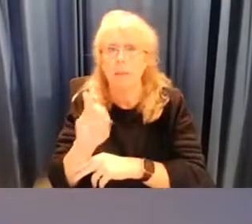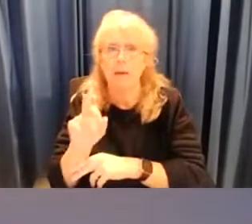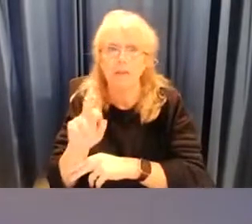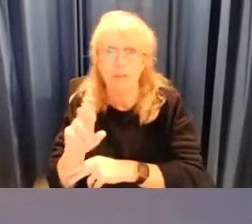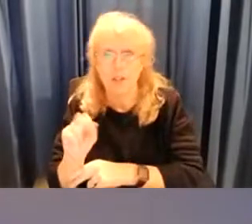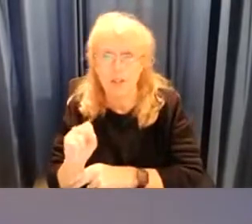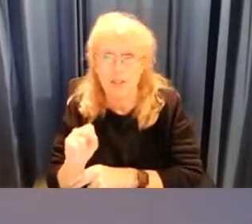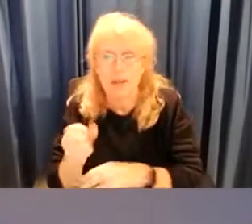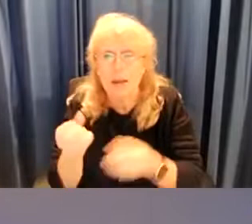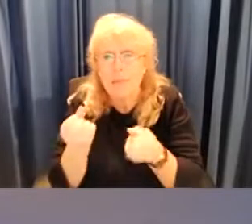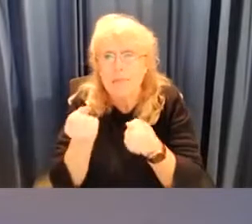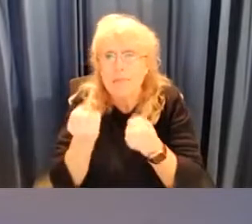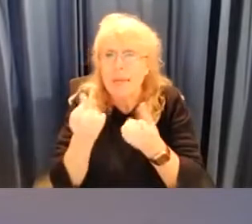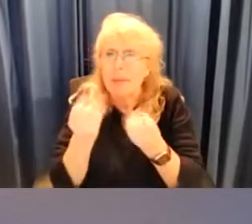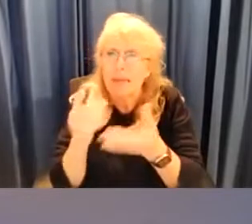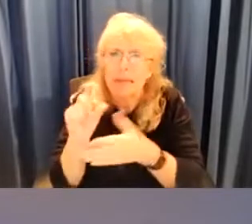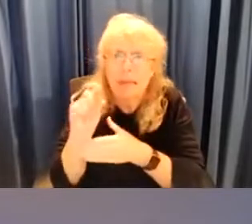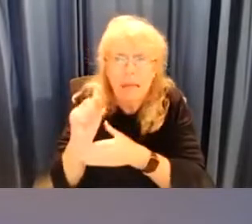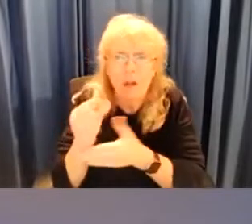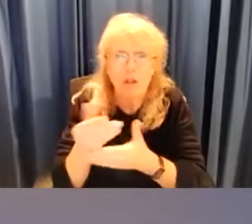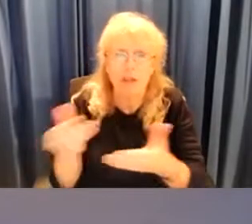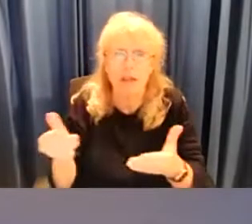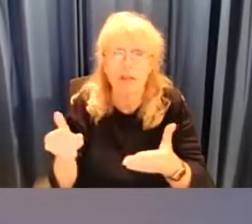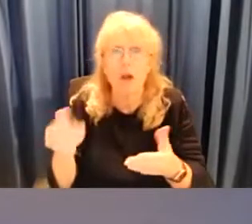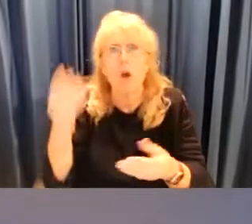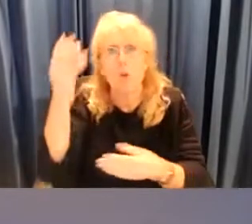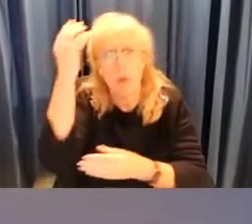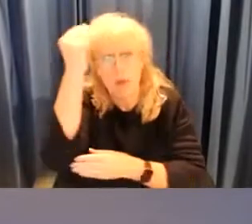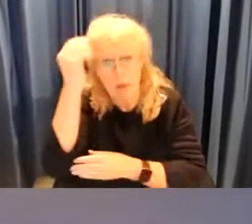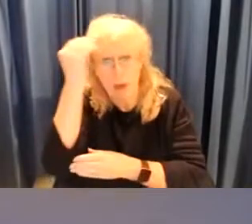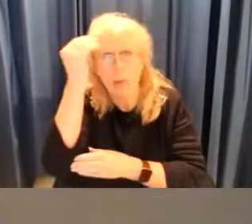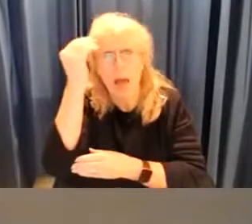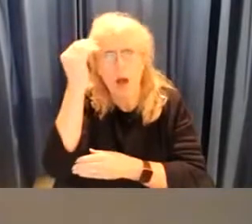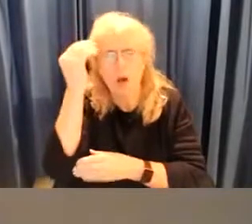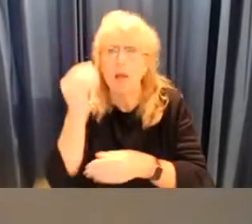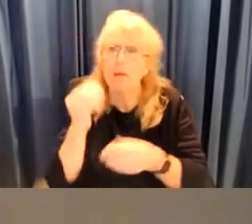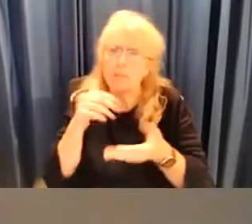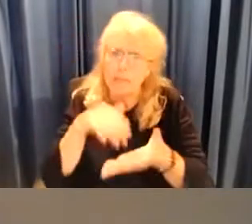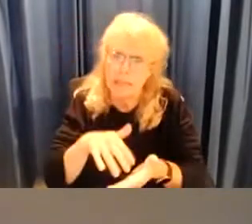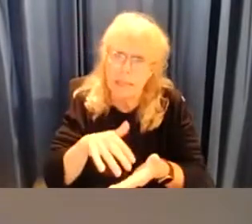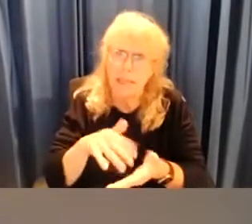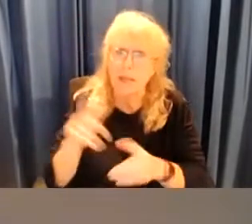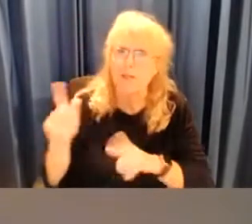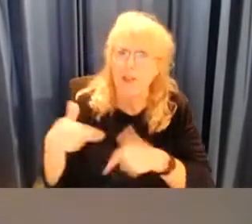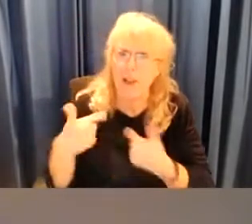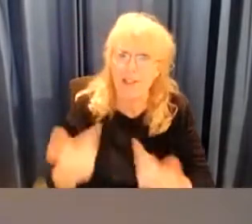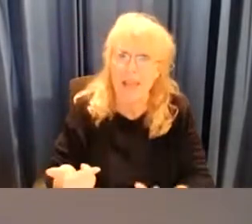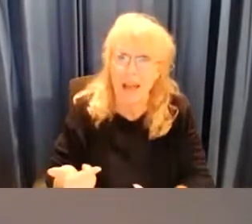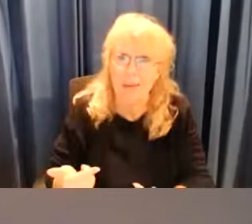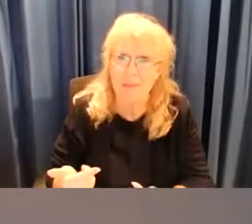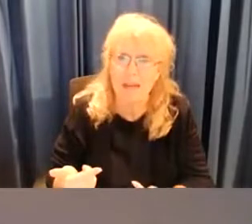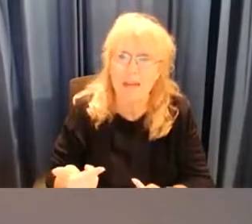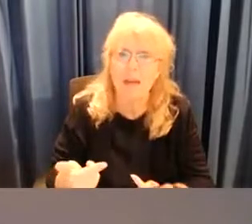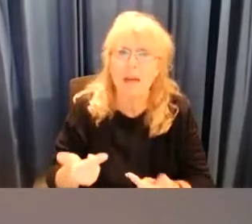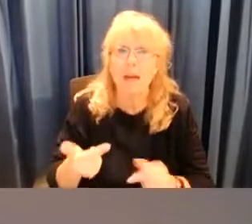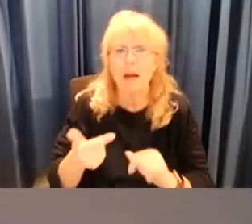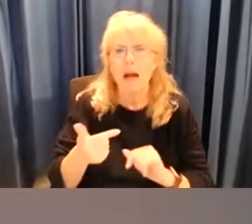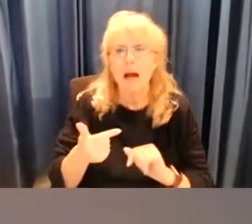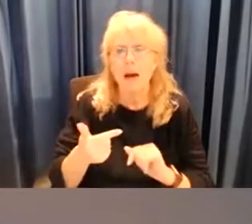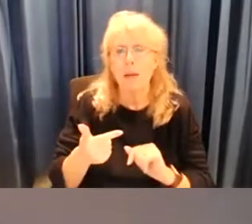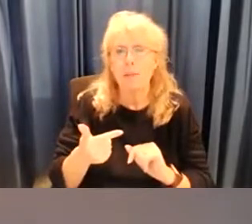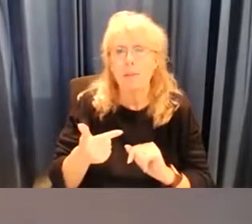many little things that we have thought about and have been studying for a long time. I've been studying forestry issues for quite a while